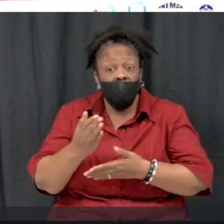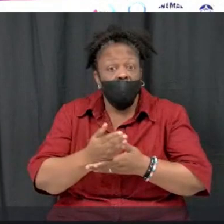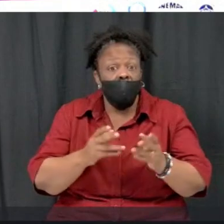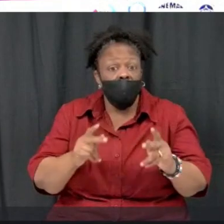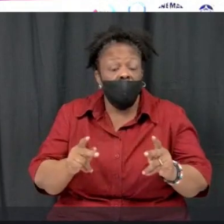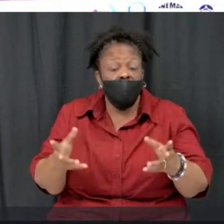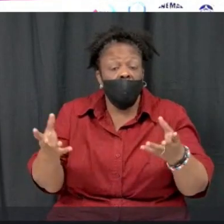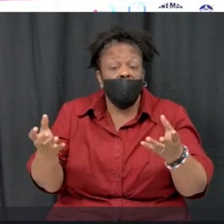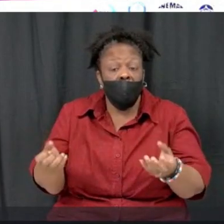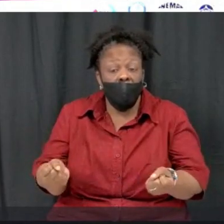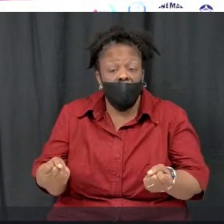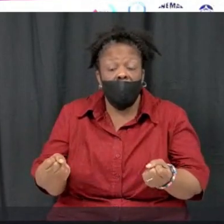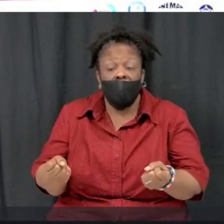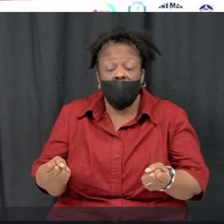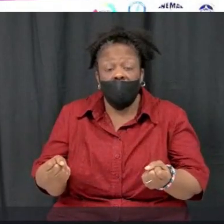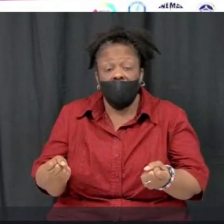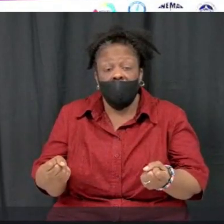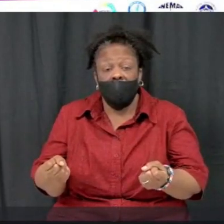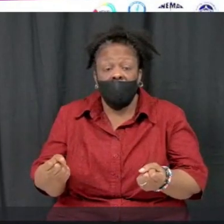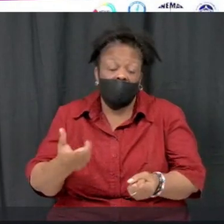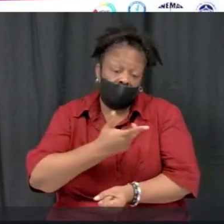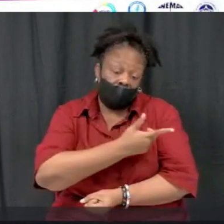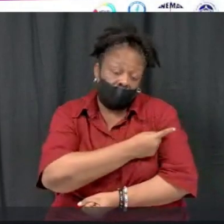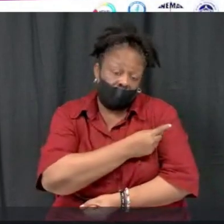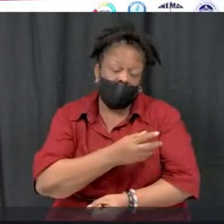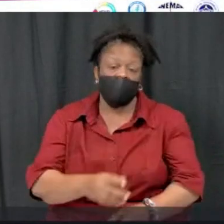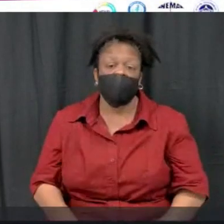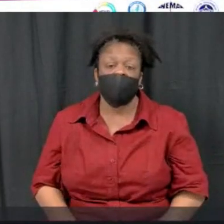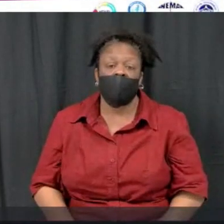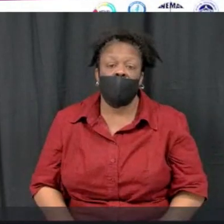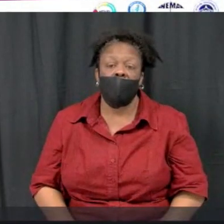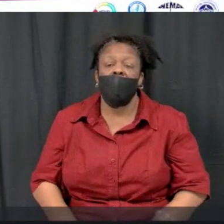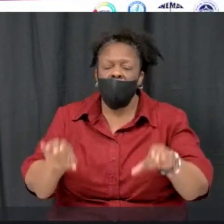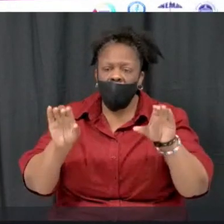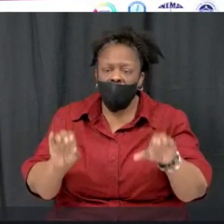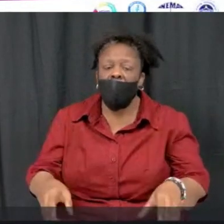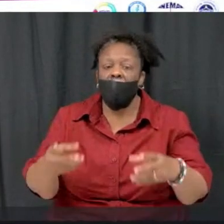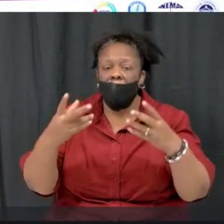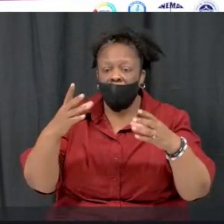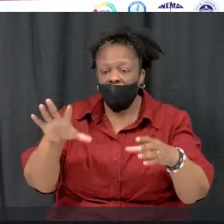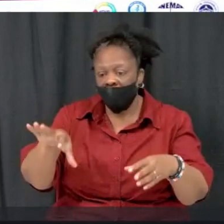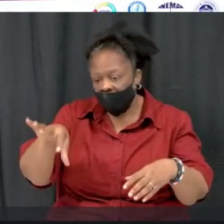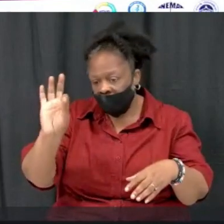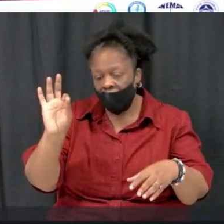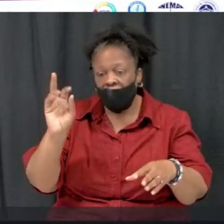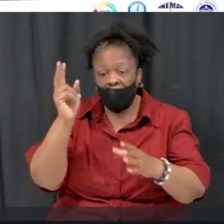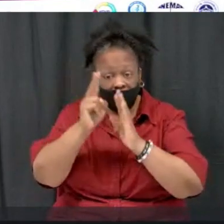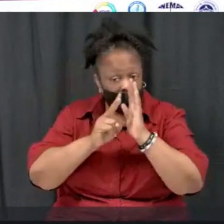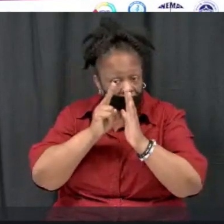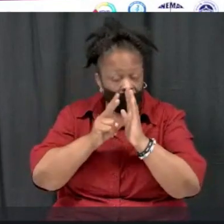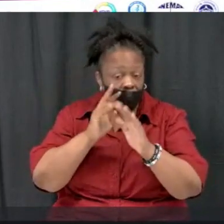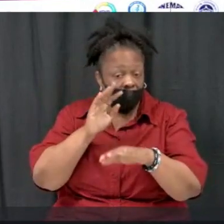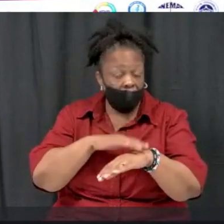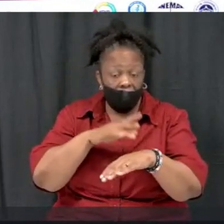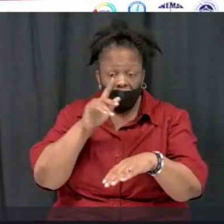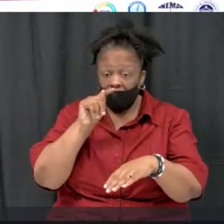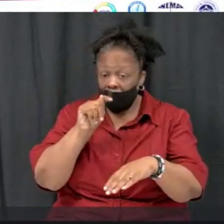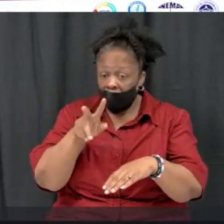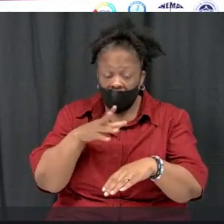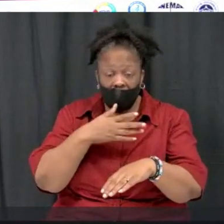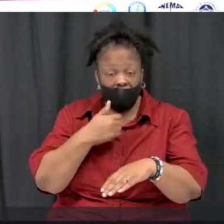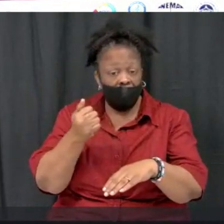upload a video on social media, okay? So I'm asking you to please, to